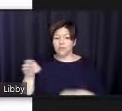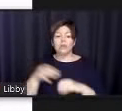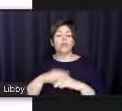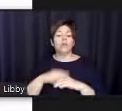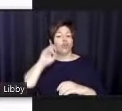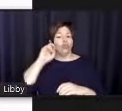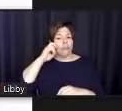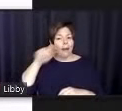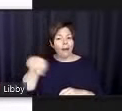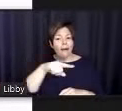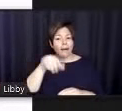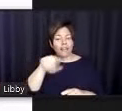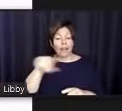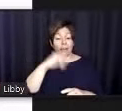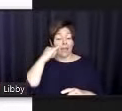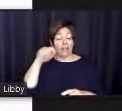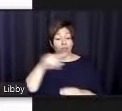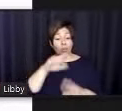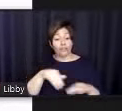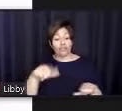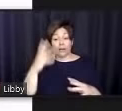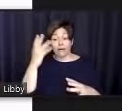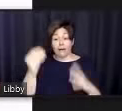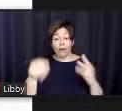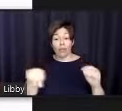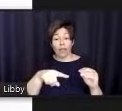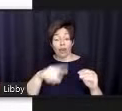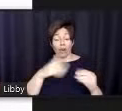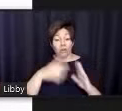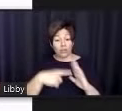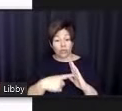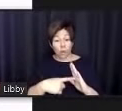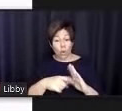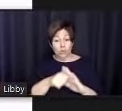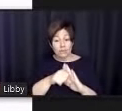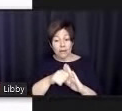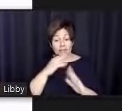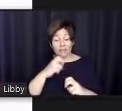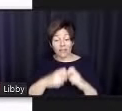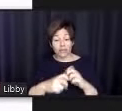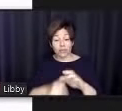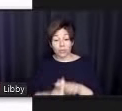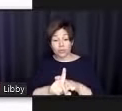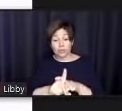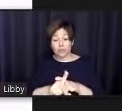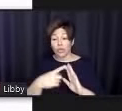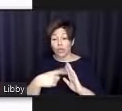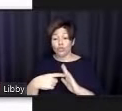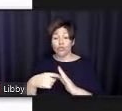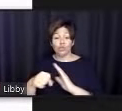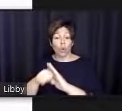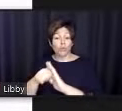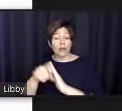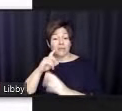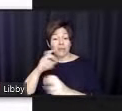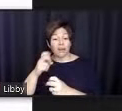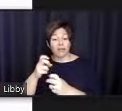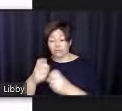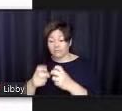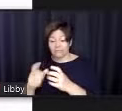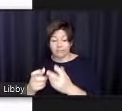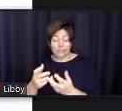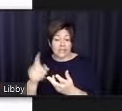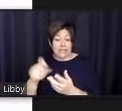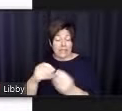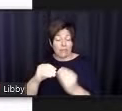Remind your principals that if you have a kid out there who is showing signs of issues, showing signs of problems, showing signs of needing